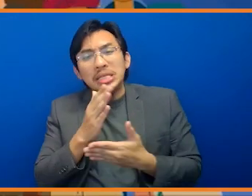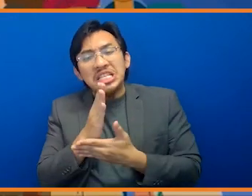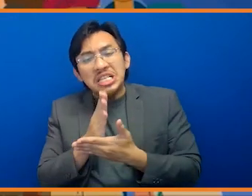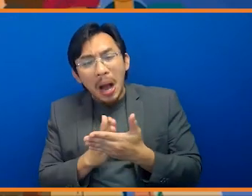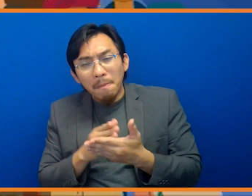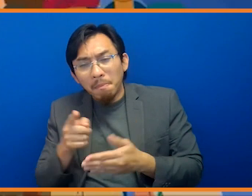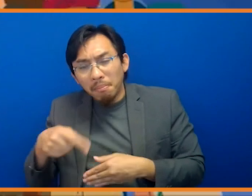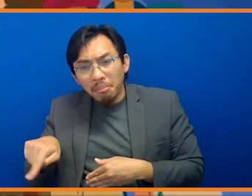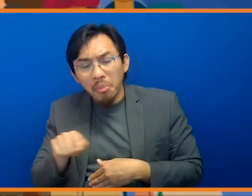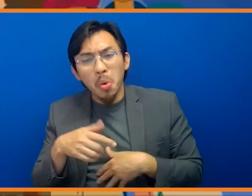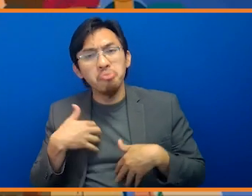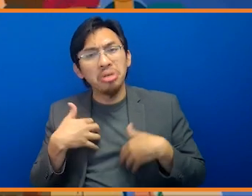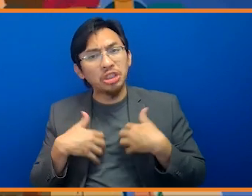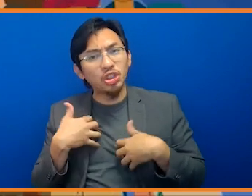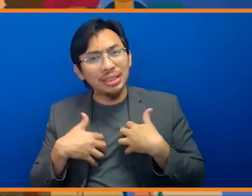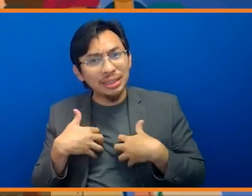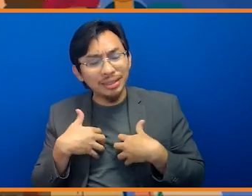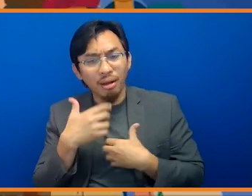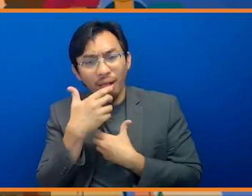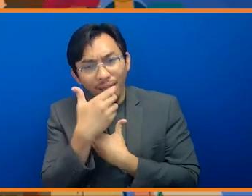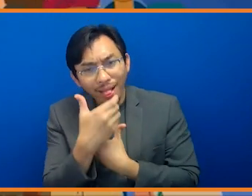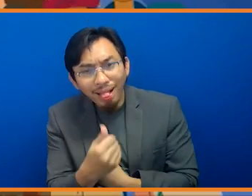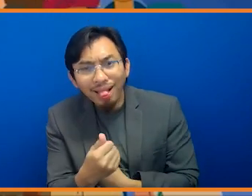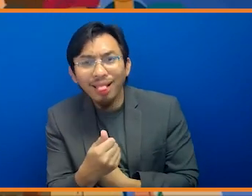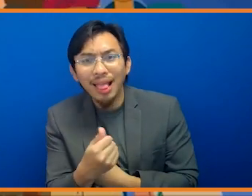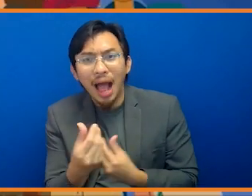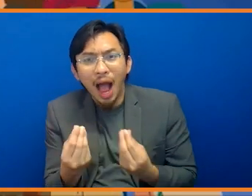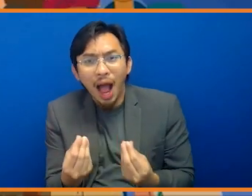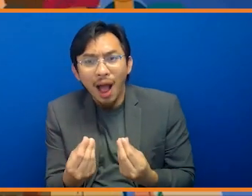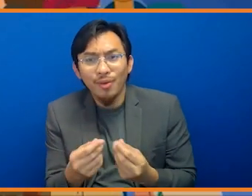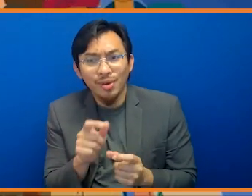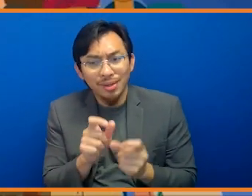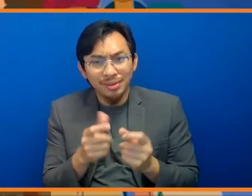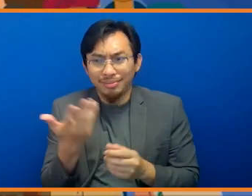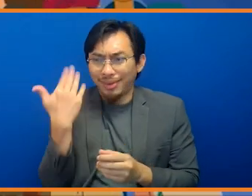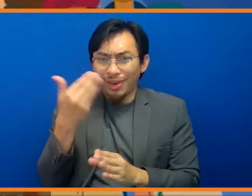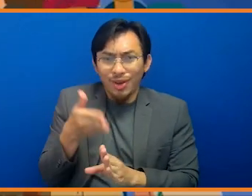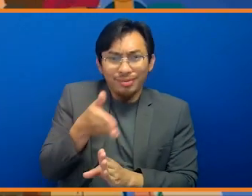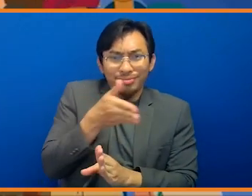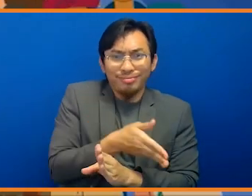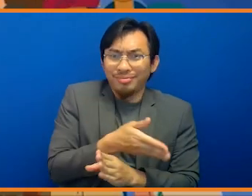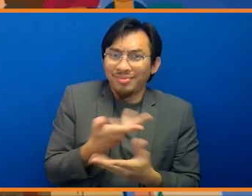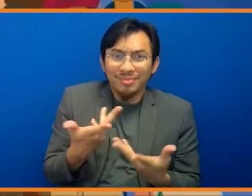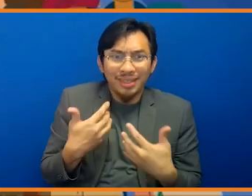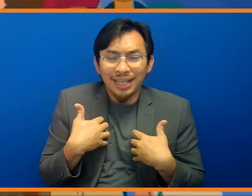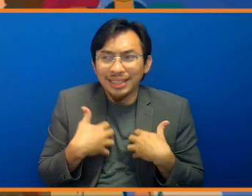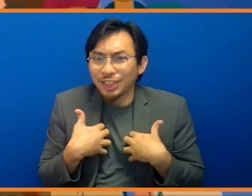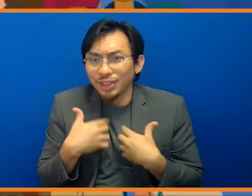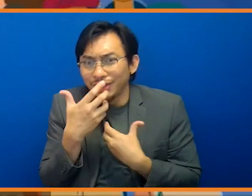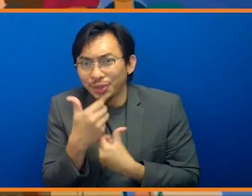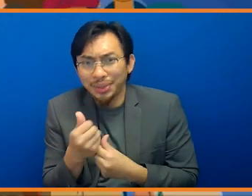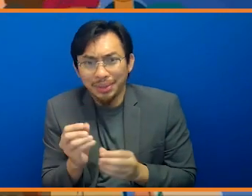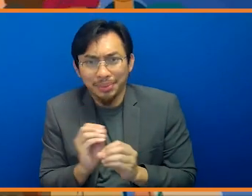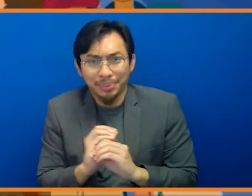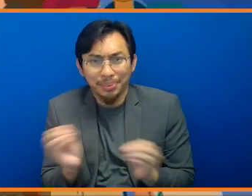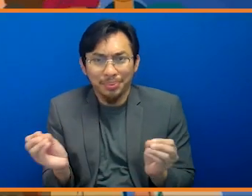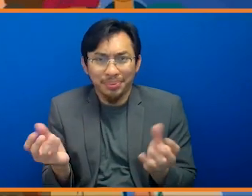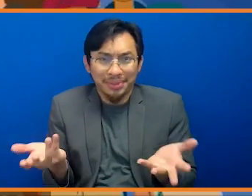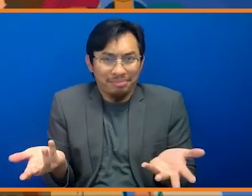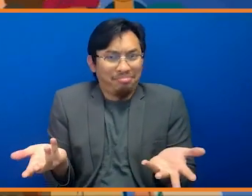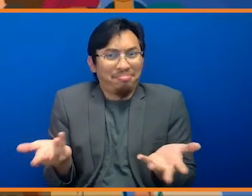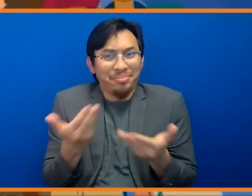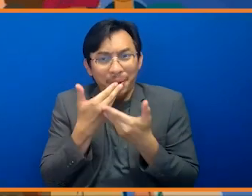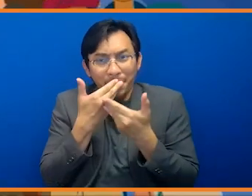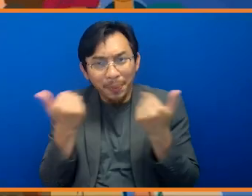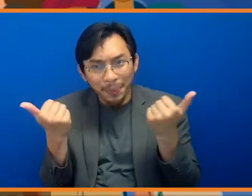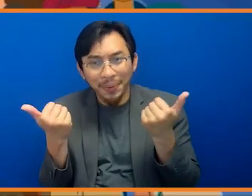in Aceh. So this is how people who had no interest in Aceh or Indonesia found out about Aceh.